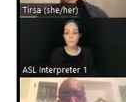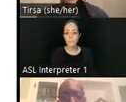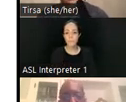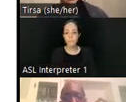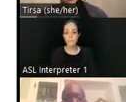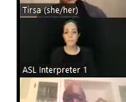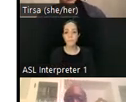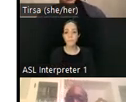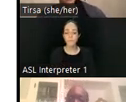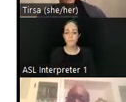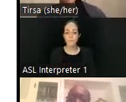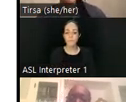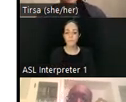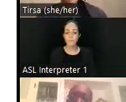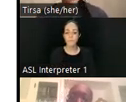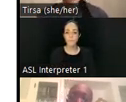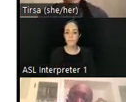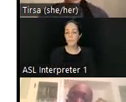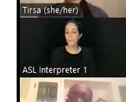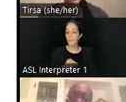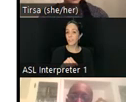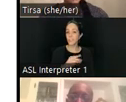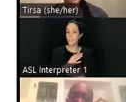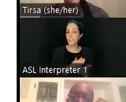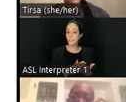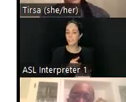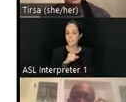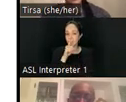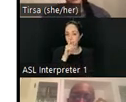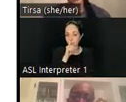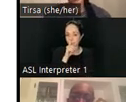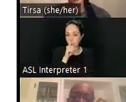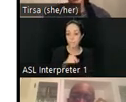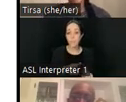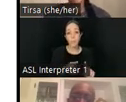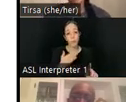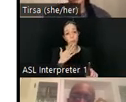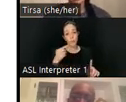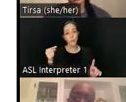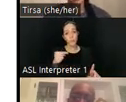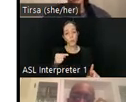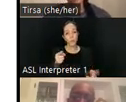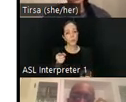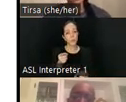I don't think this section doesn't mention any of that, but that's actually a good point. Like